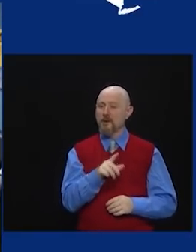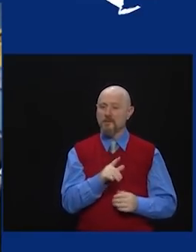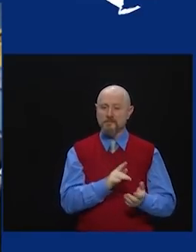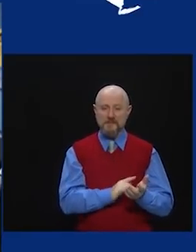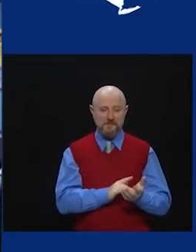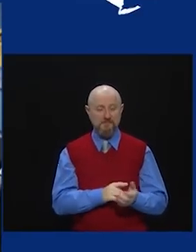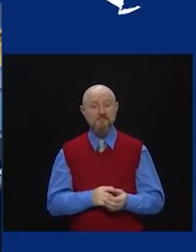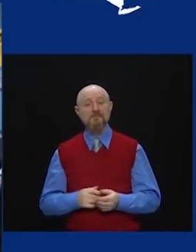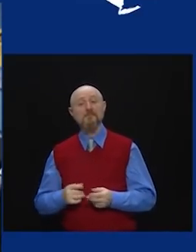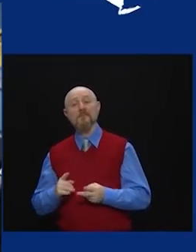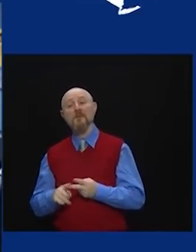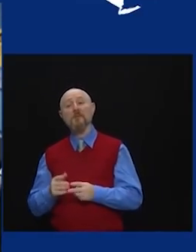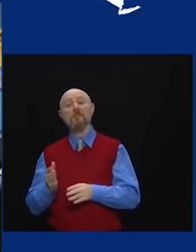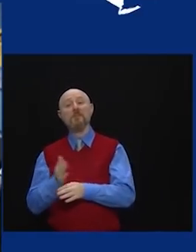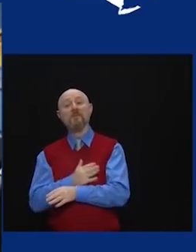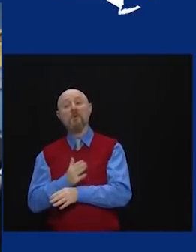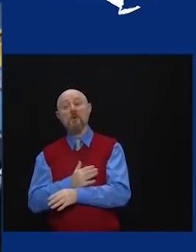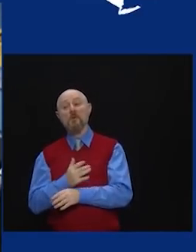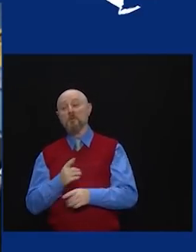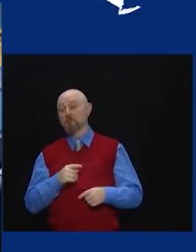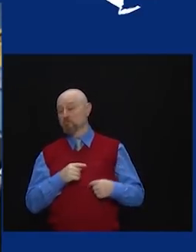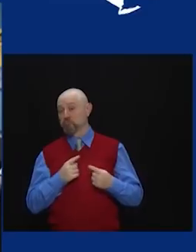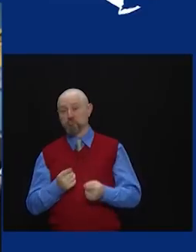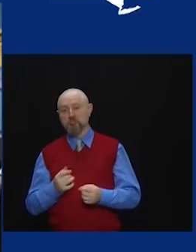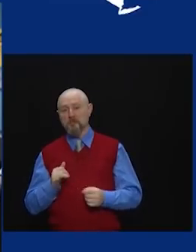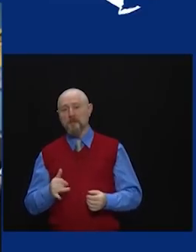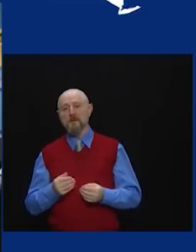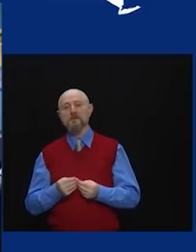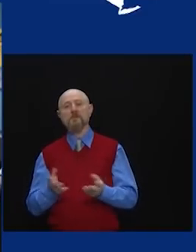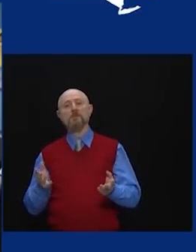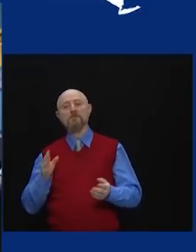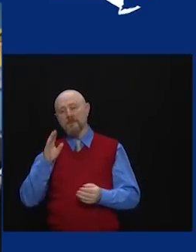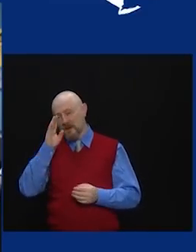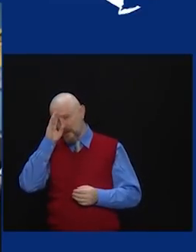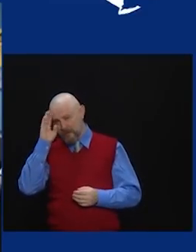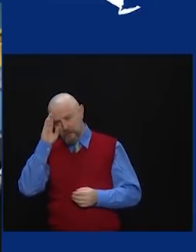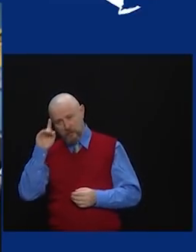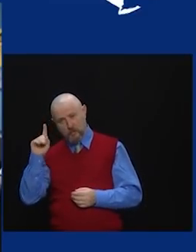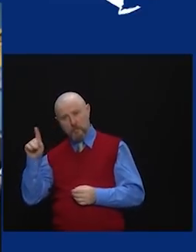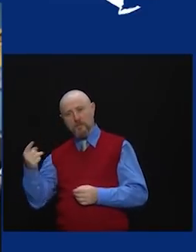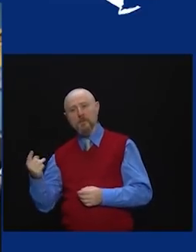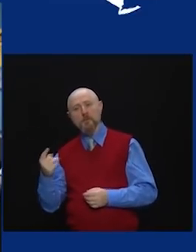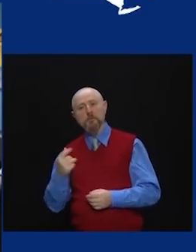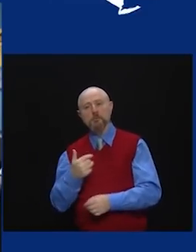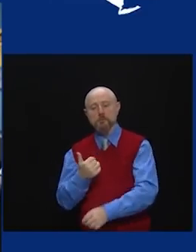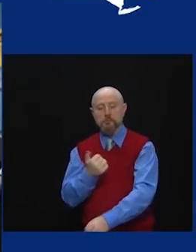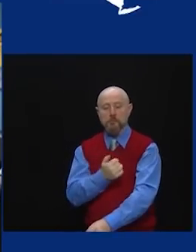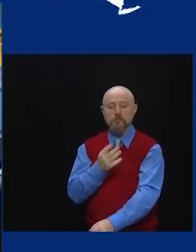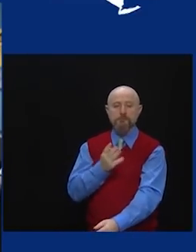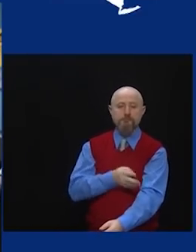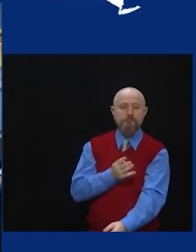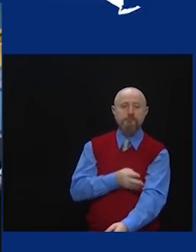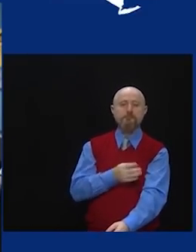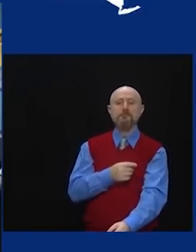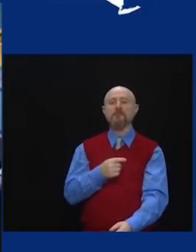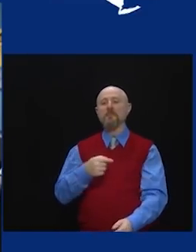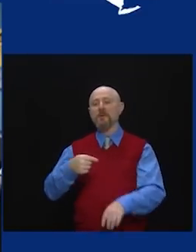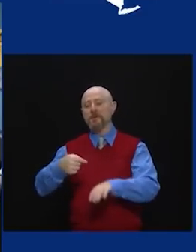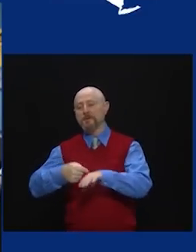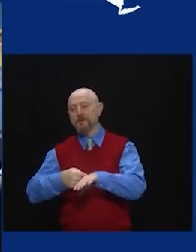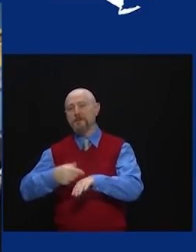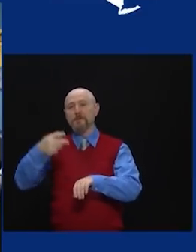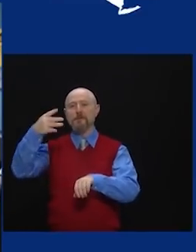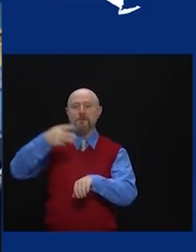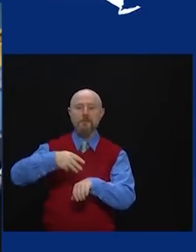are drugs that have to be administered in hospitals, either by intravenous means or subcutaneously. These 2 new